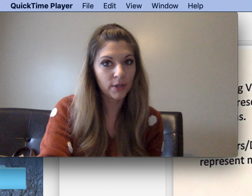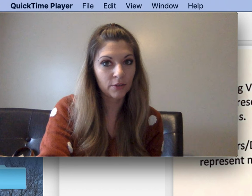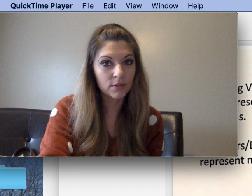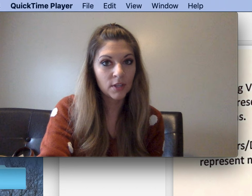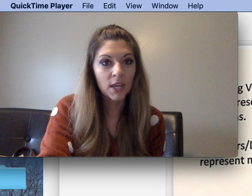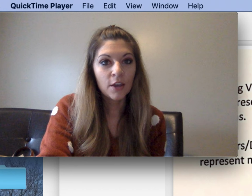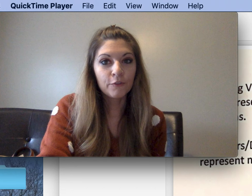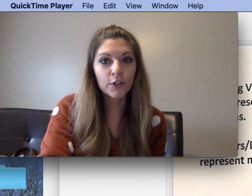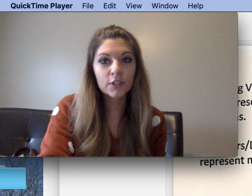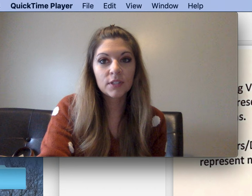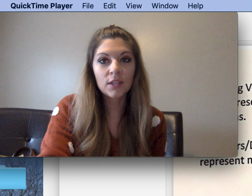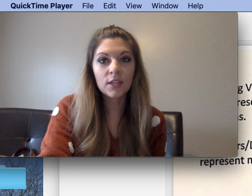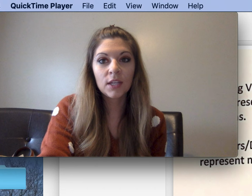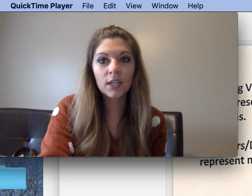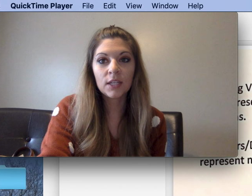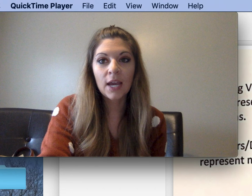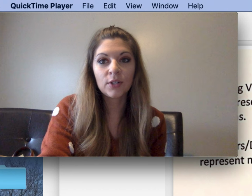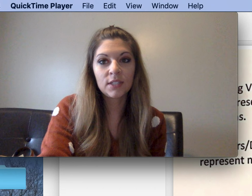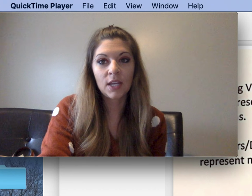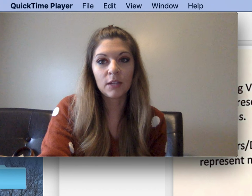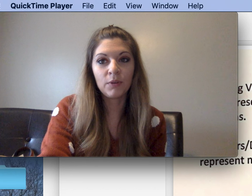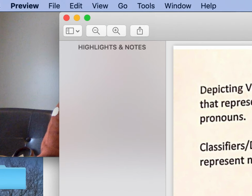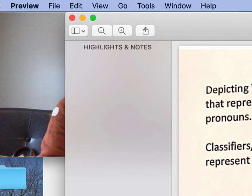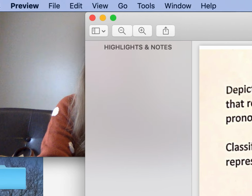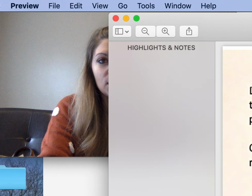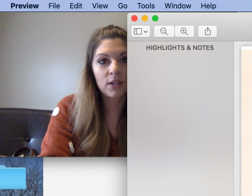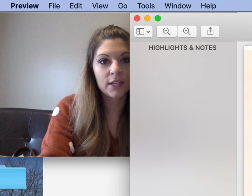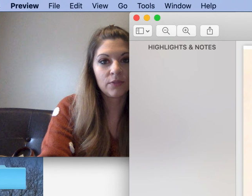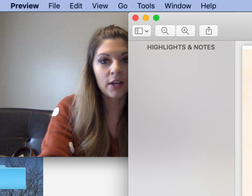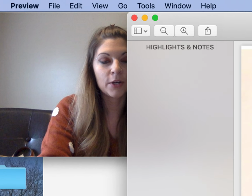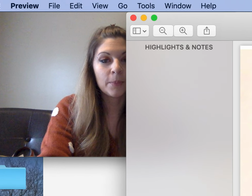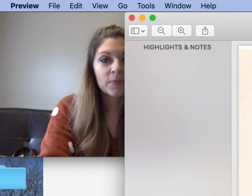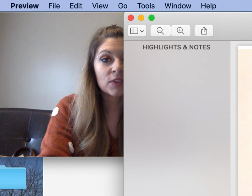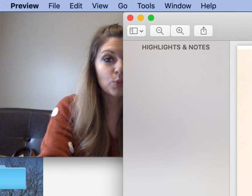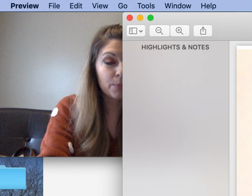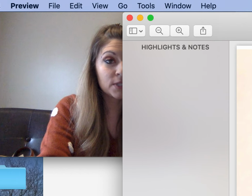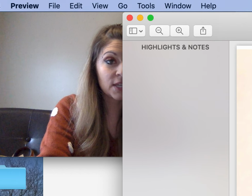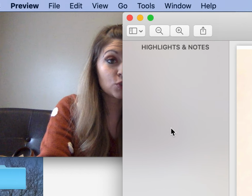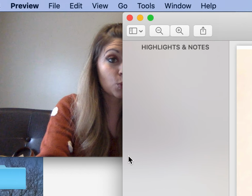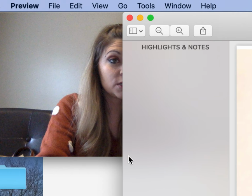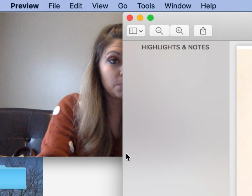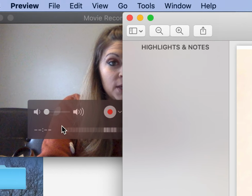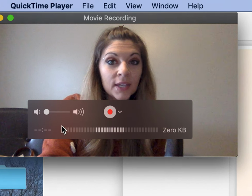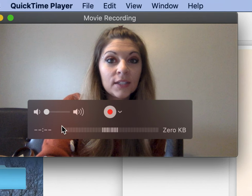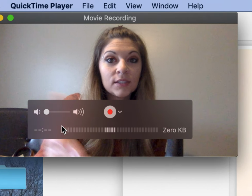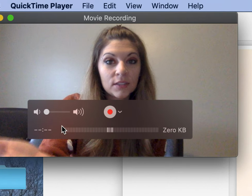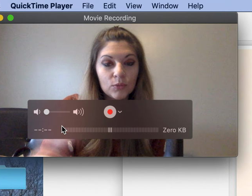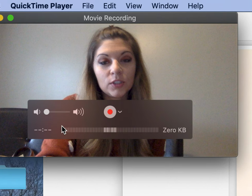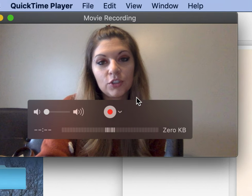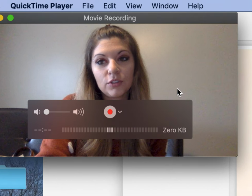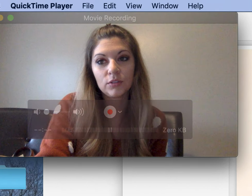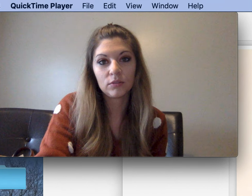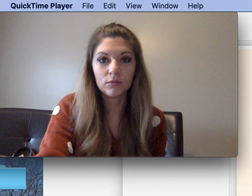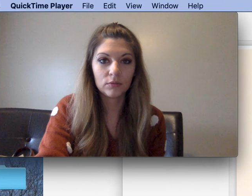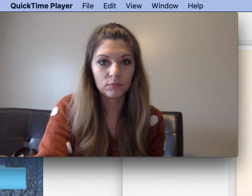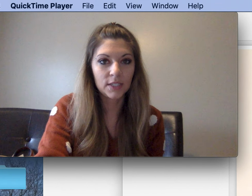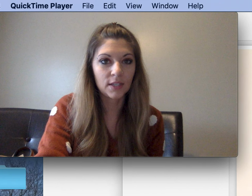to pronouns. First, the noun is signed before using a classifier that represents or depicts,